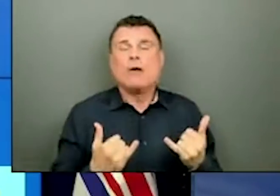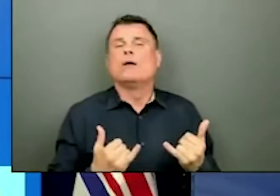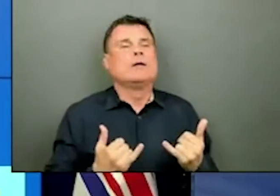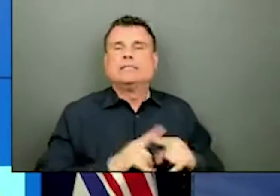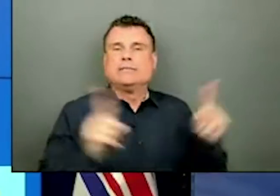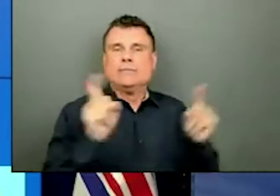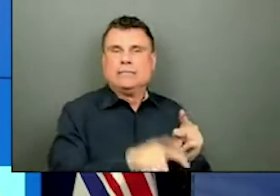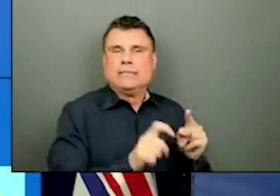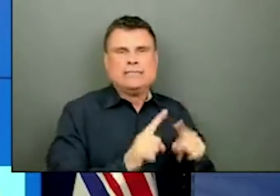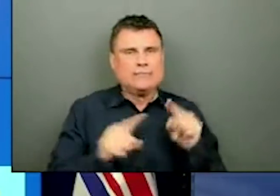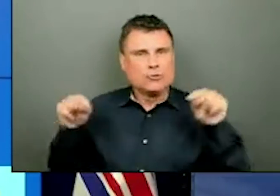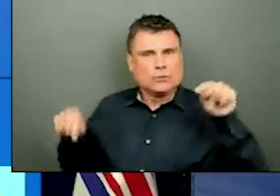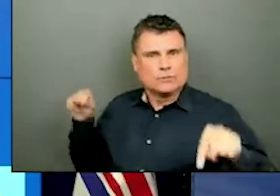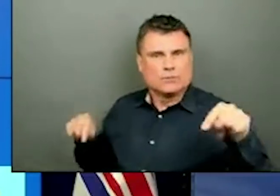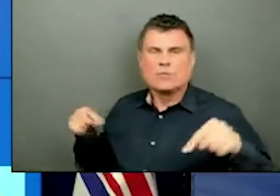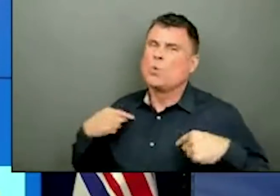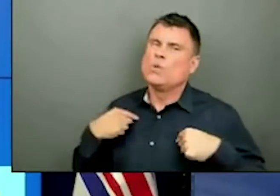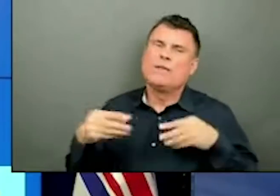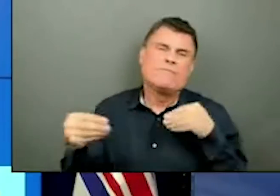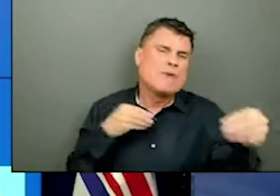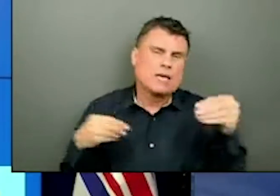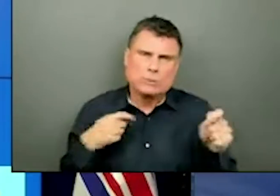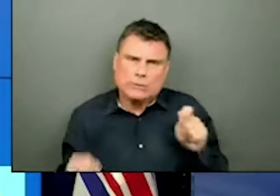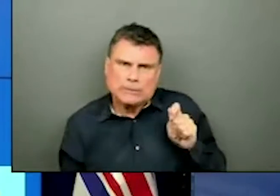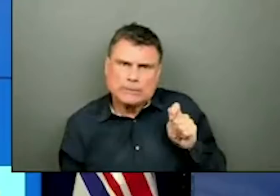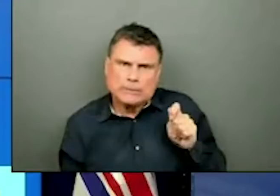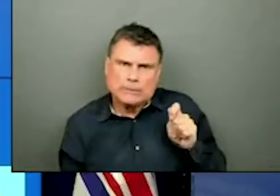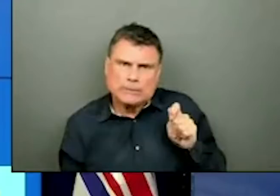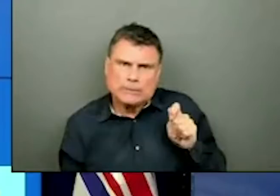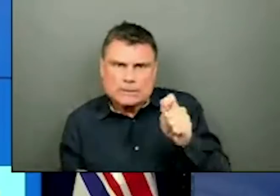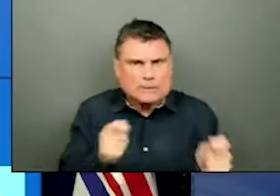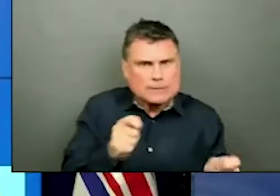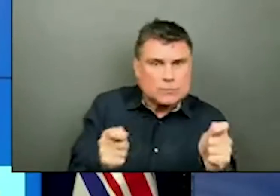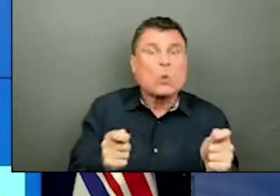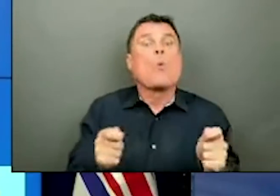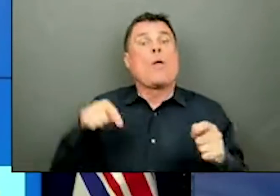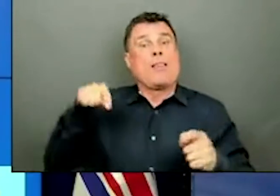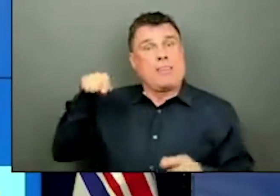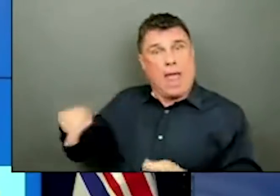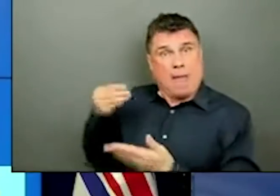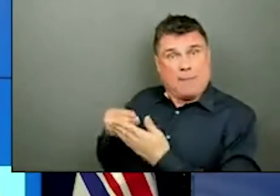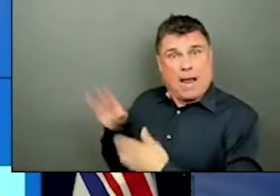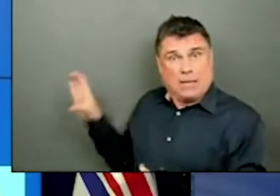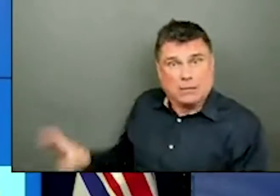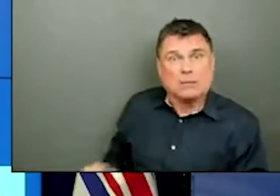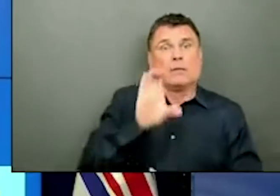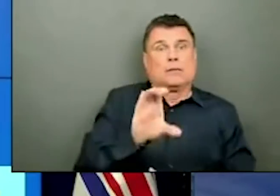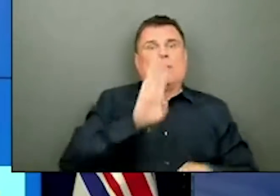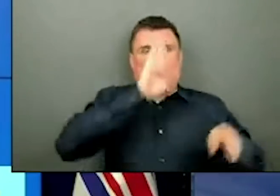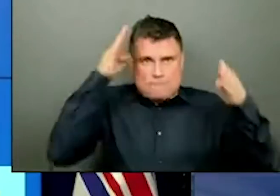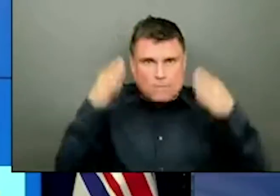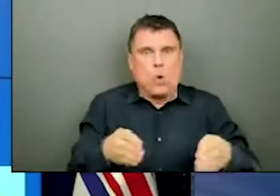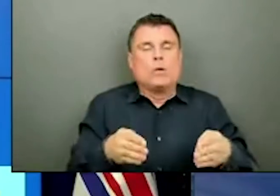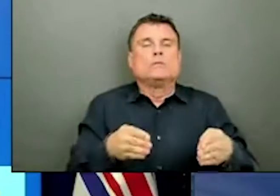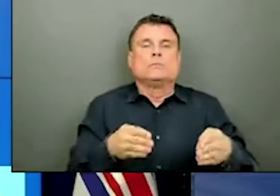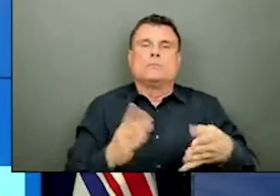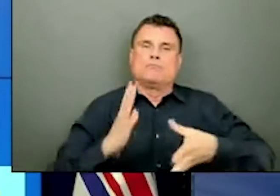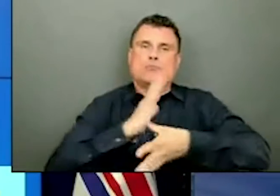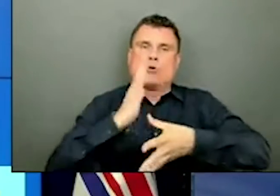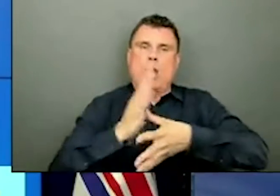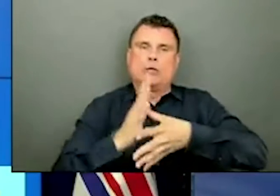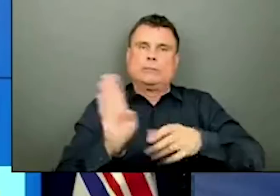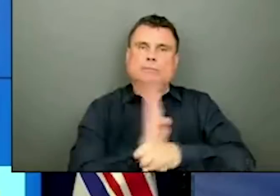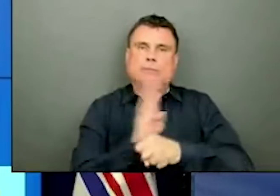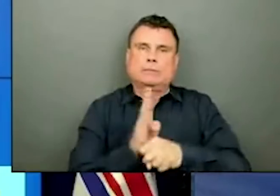another example of us being so. This money is going to go to small businesses. It the most right now. And so I'm proud of the program. I'm